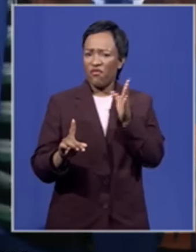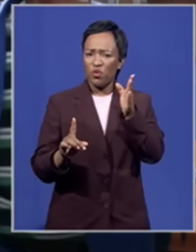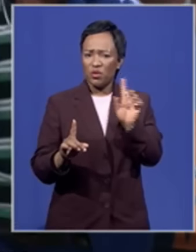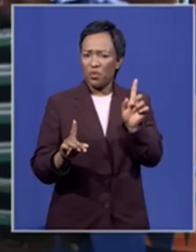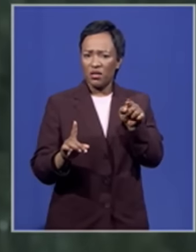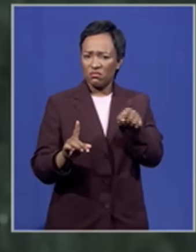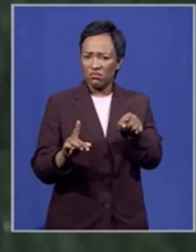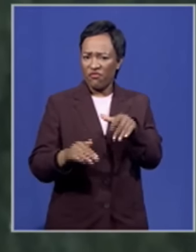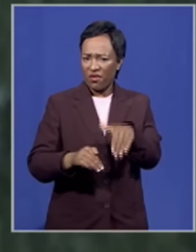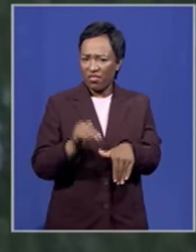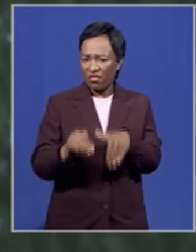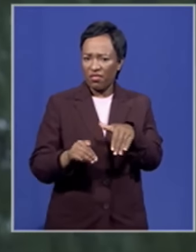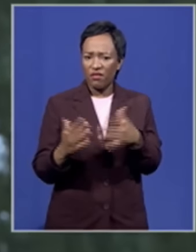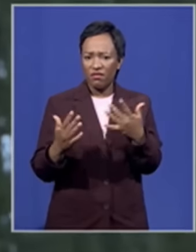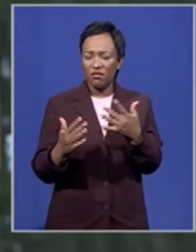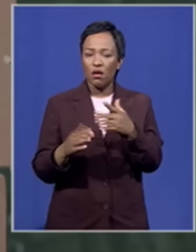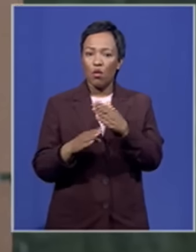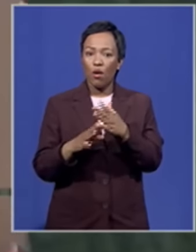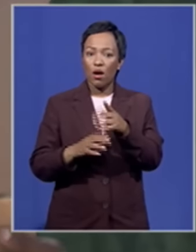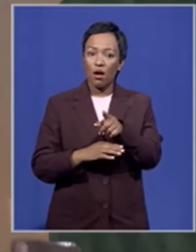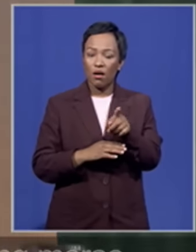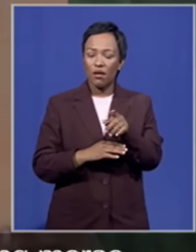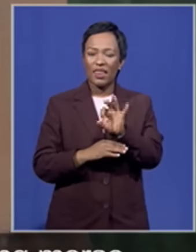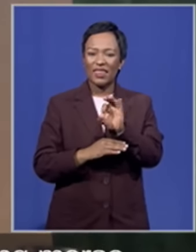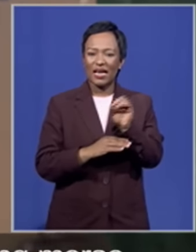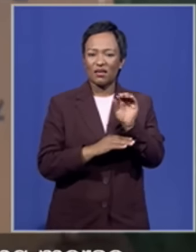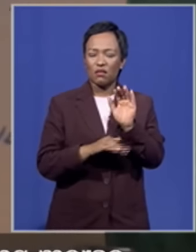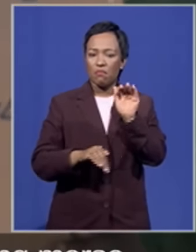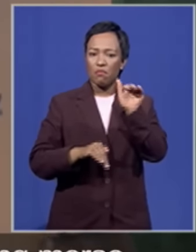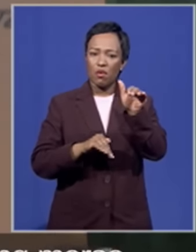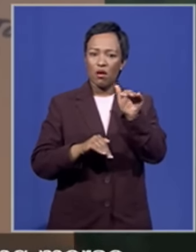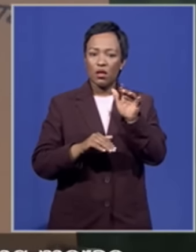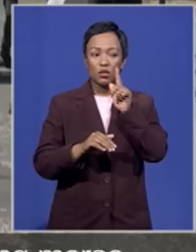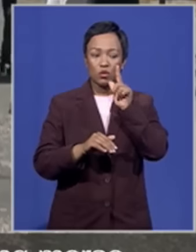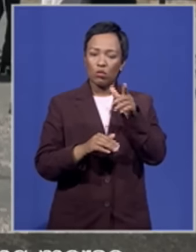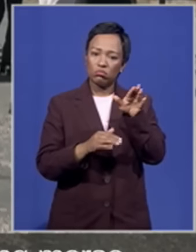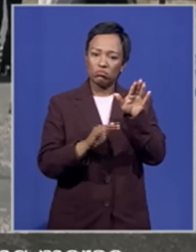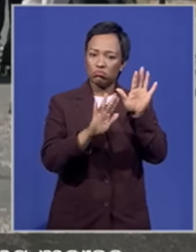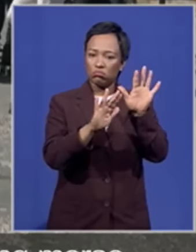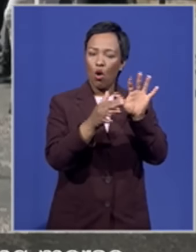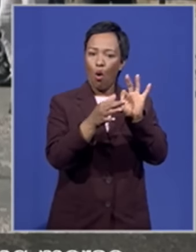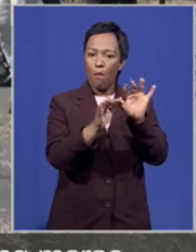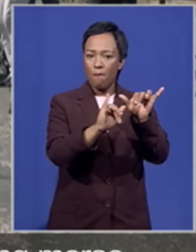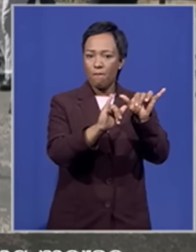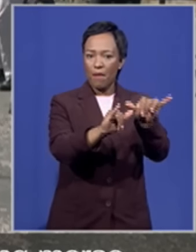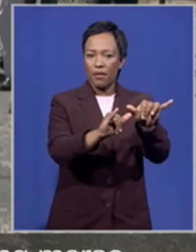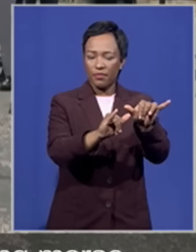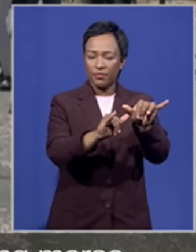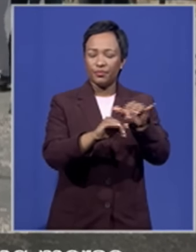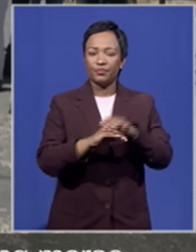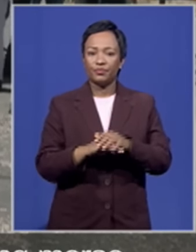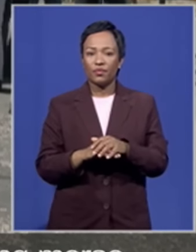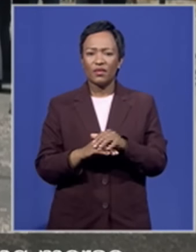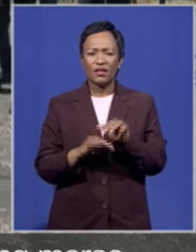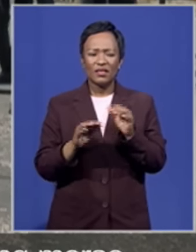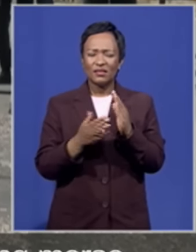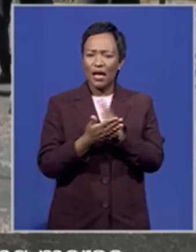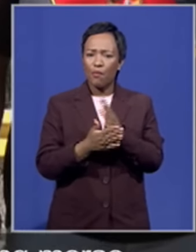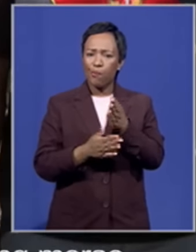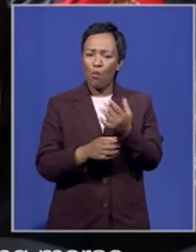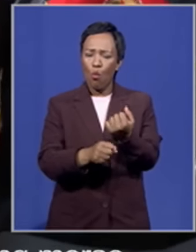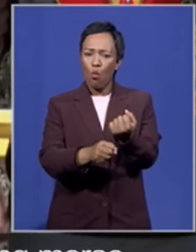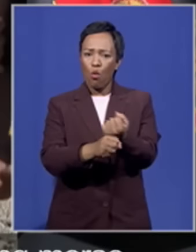moepong ono. Badiri ba feta 300 ba laetse gore ba dule go gae. Badiri bao ba nang le dingwaga di le 10 ba dira mo moepong